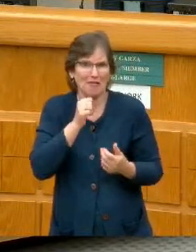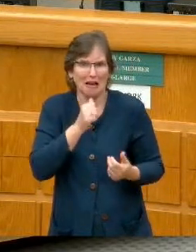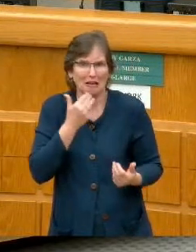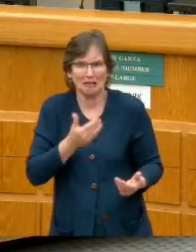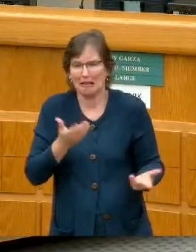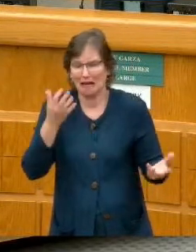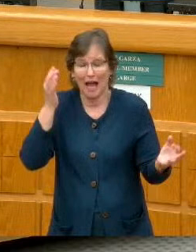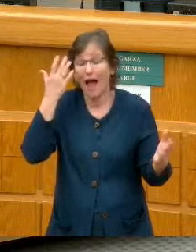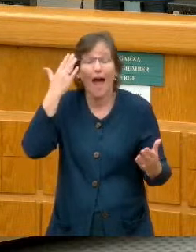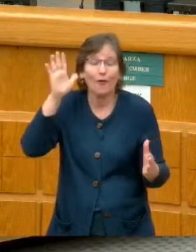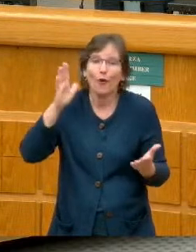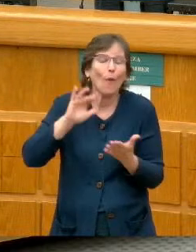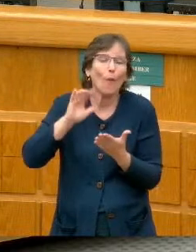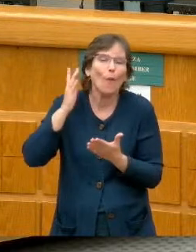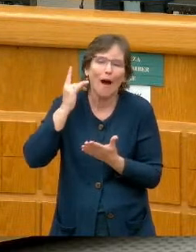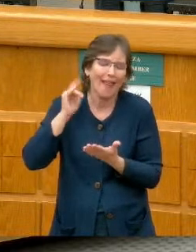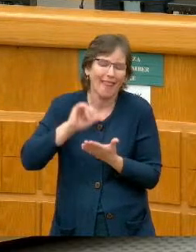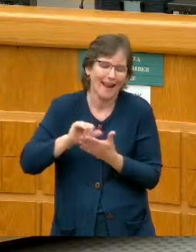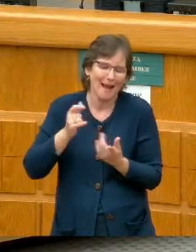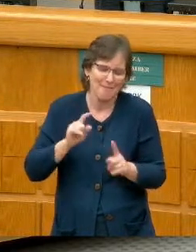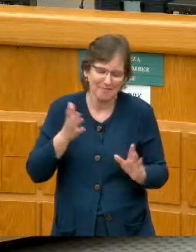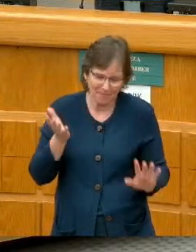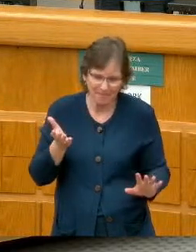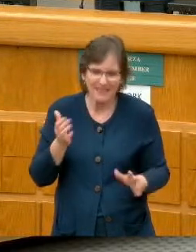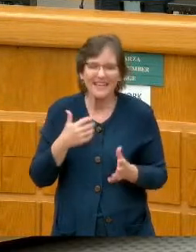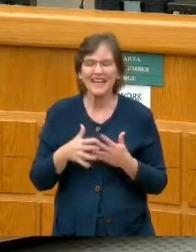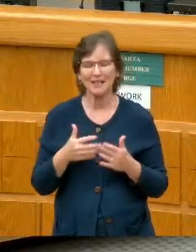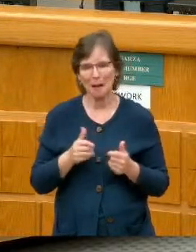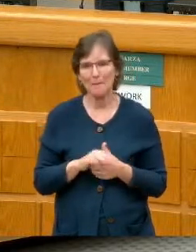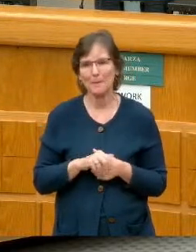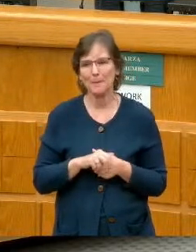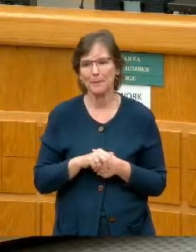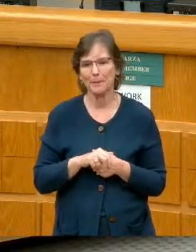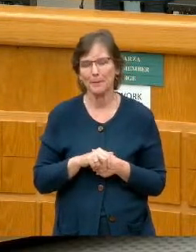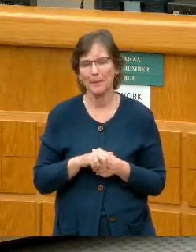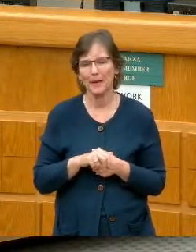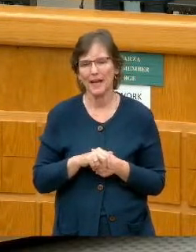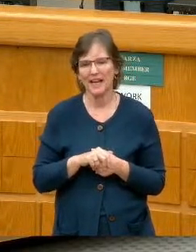why that's happening. But nonetheless,